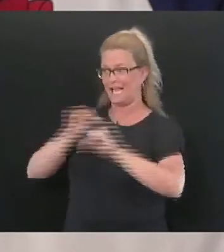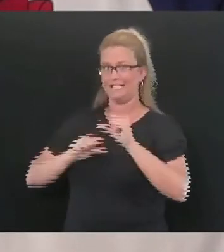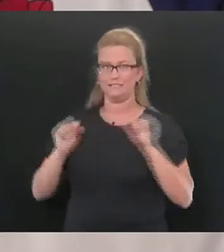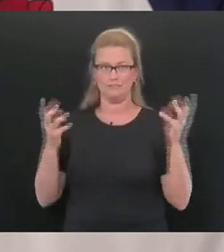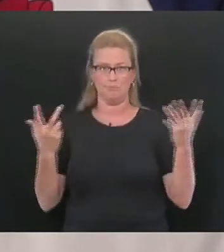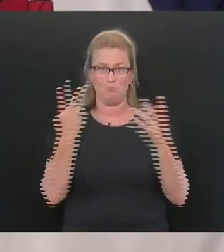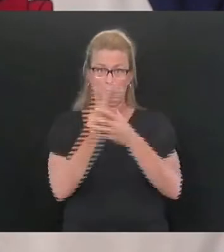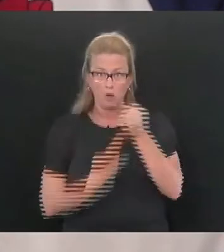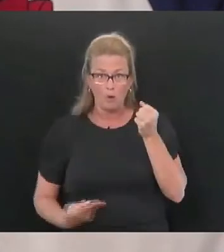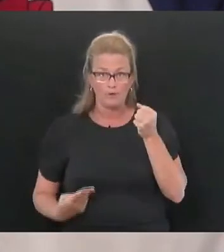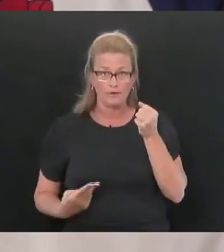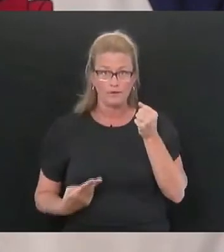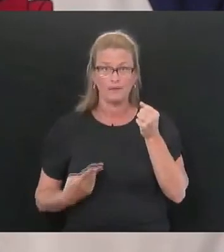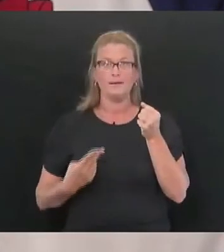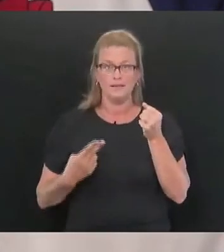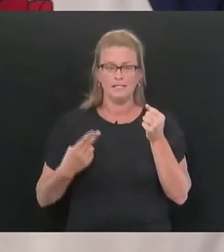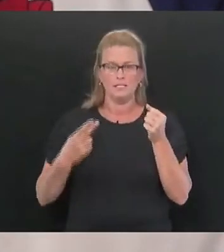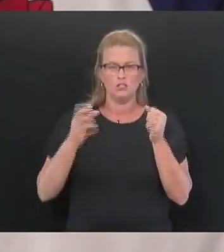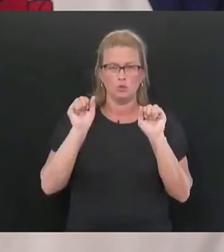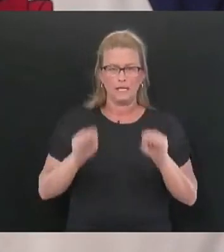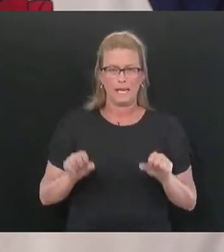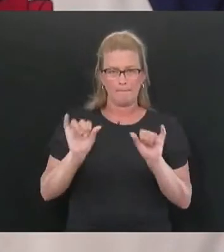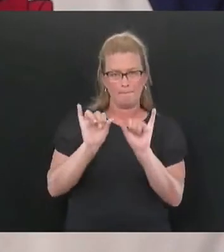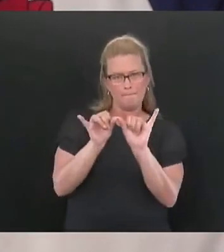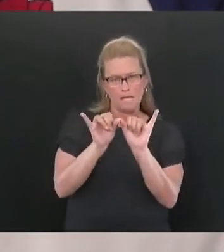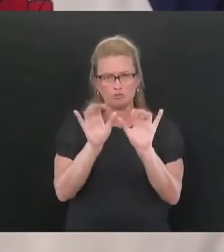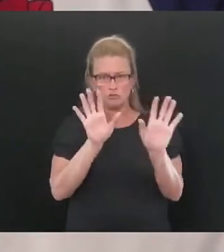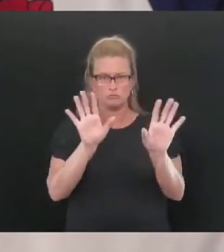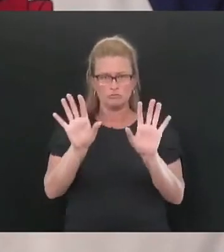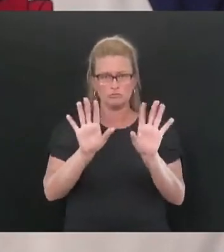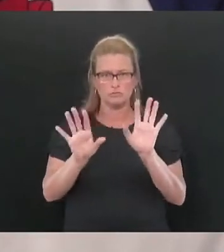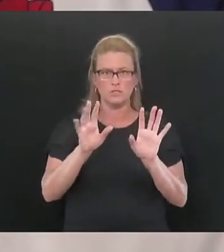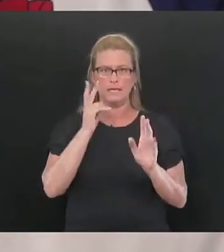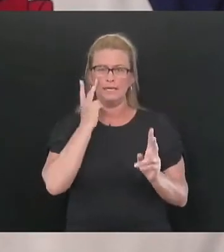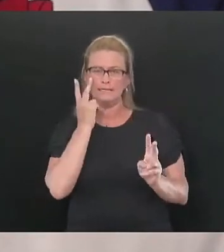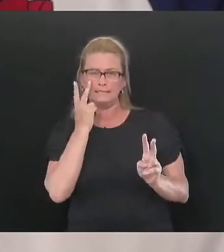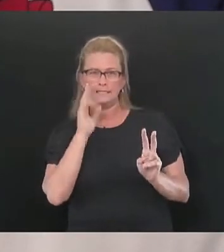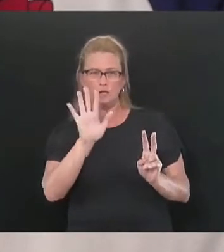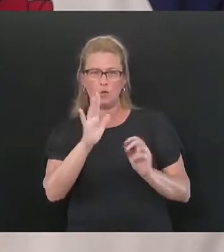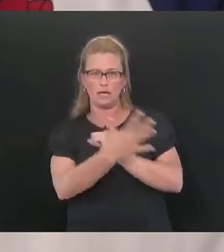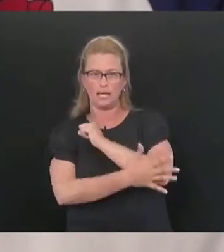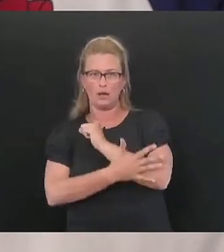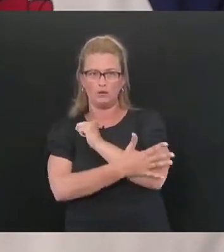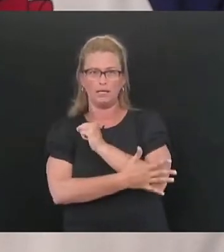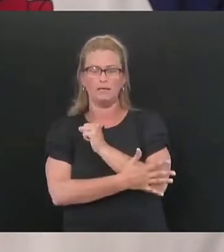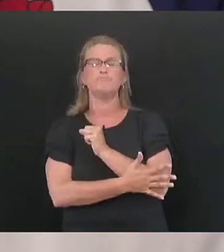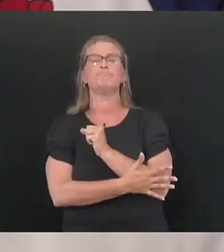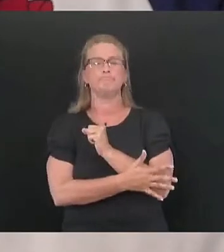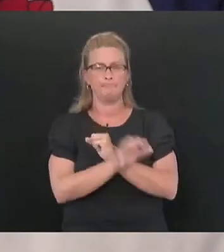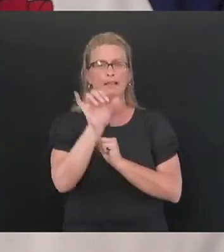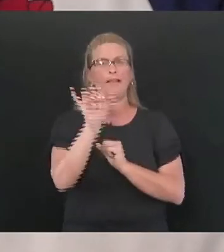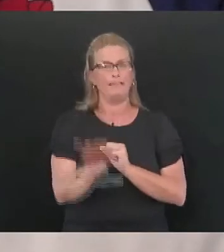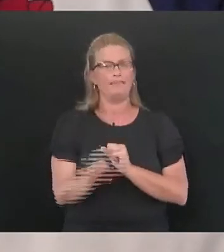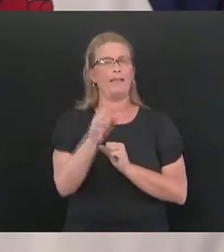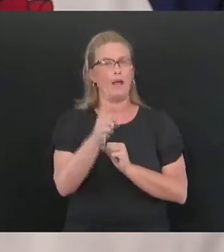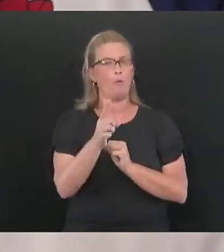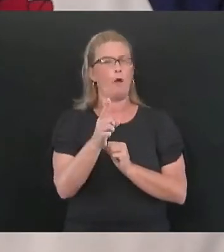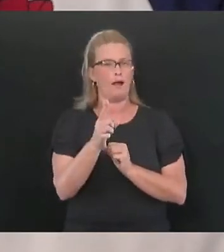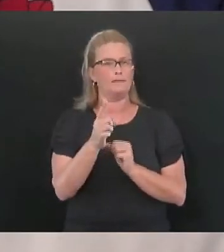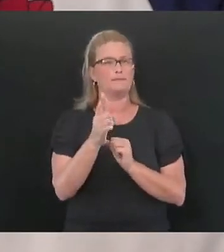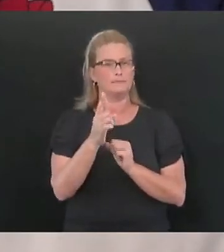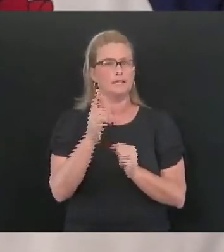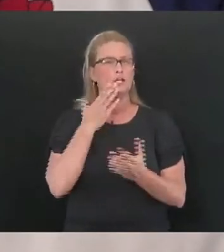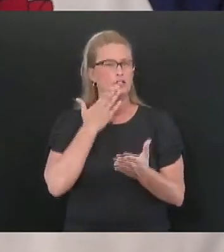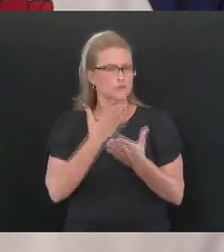in which we can measure a county and say, we feel absolutely certain that this county